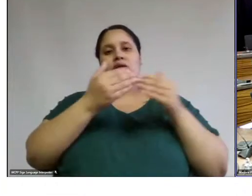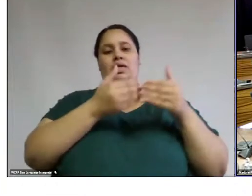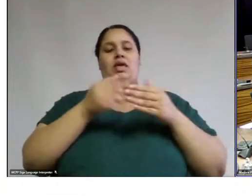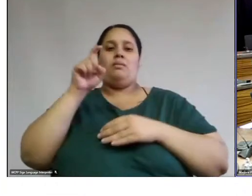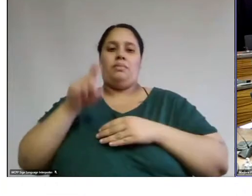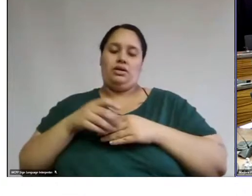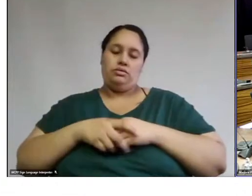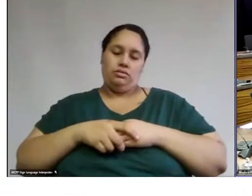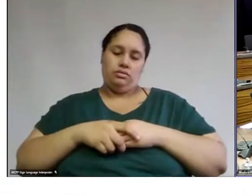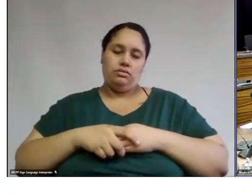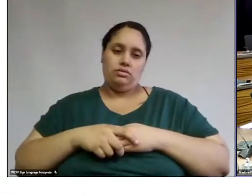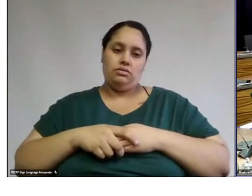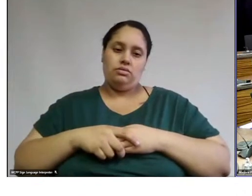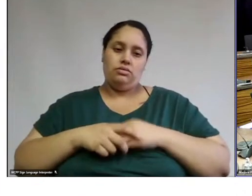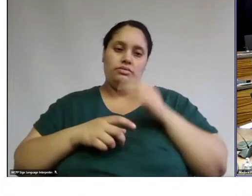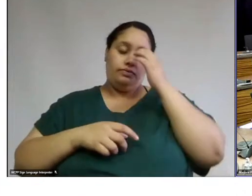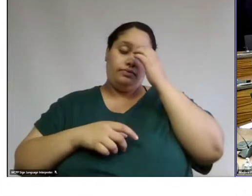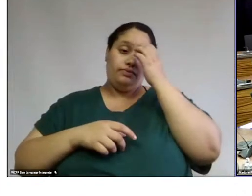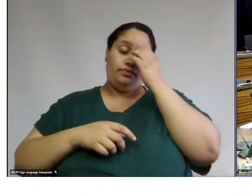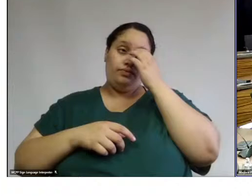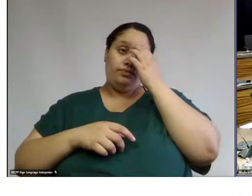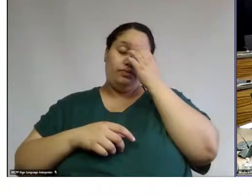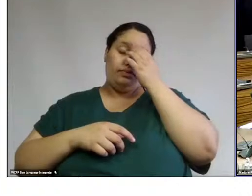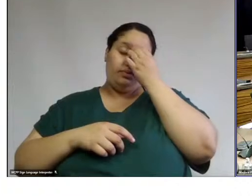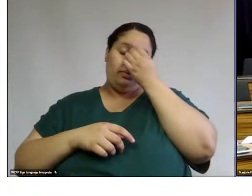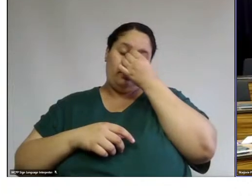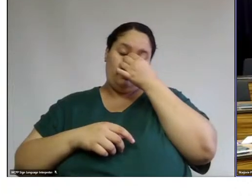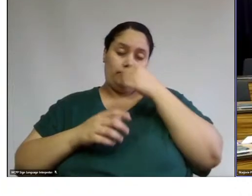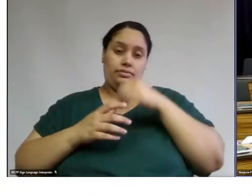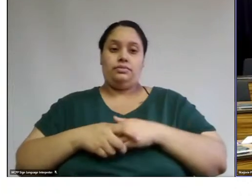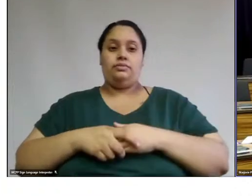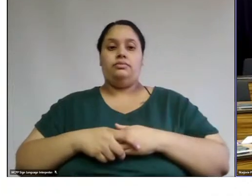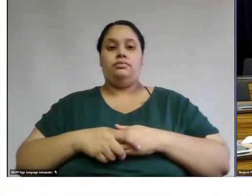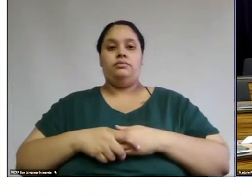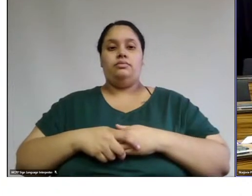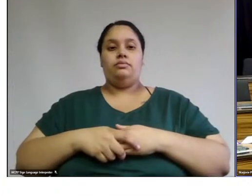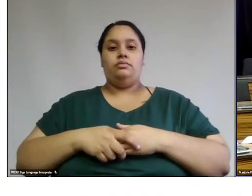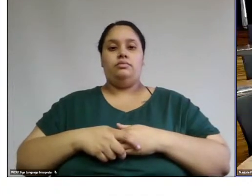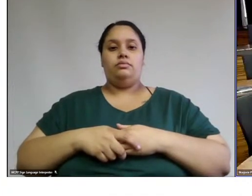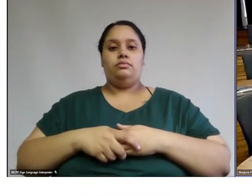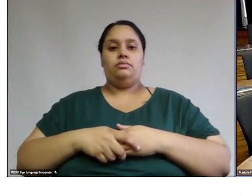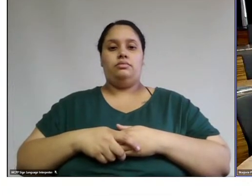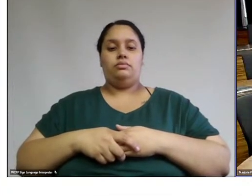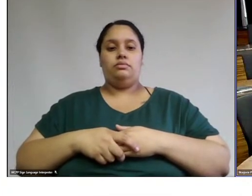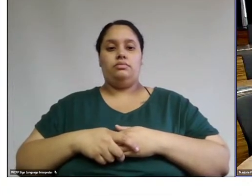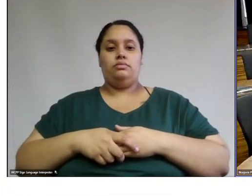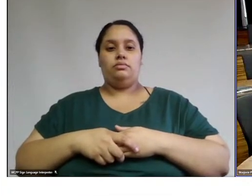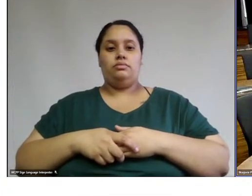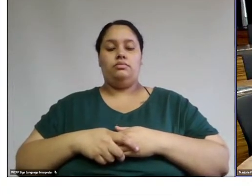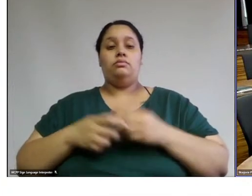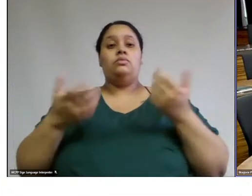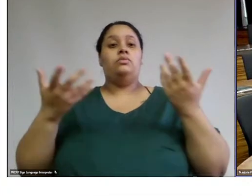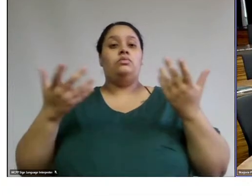and foremost priority. Then, as far as the BE equipment is concerned, on page